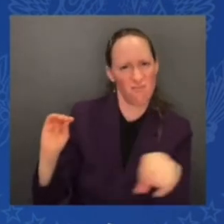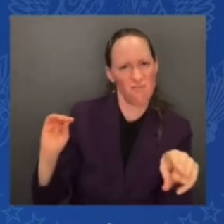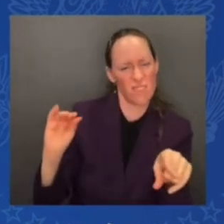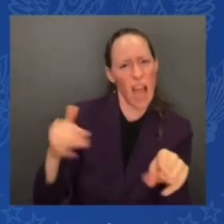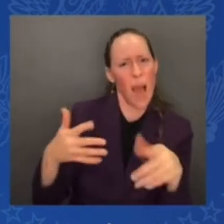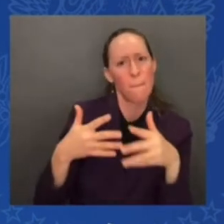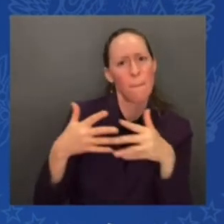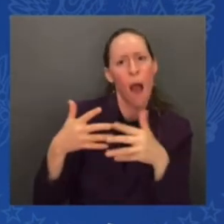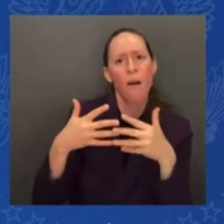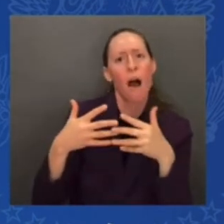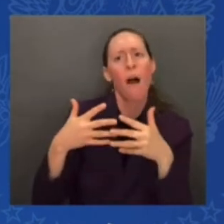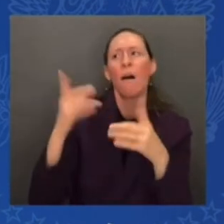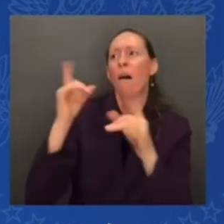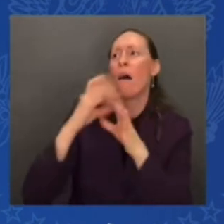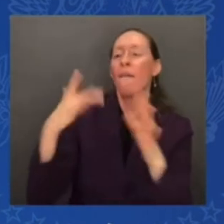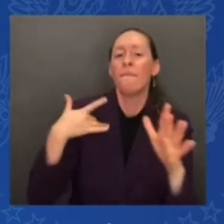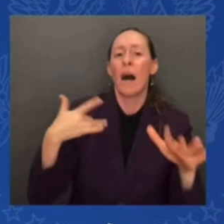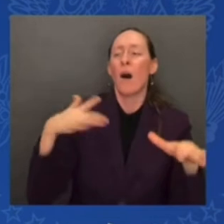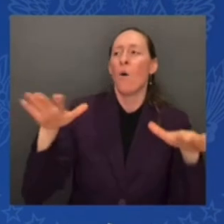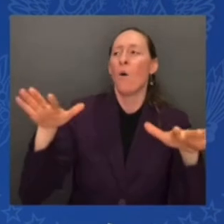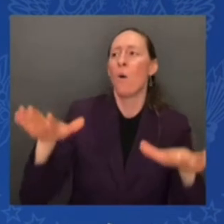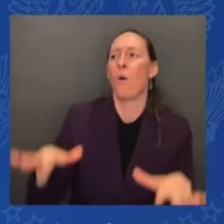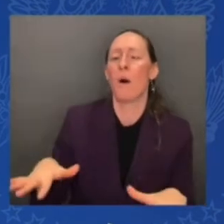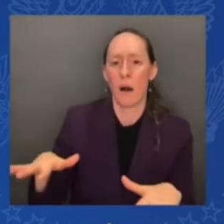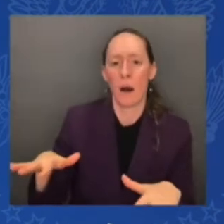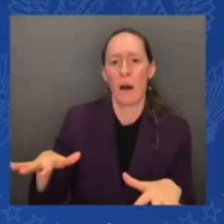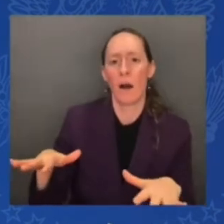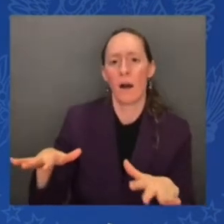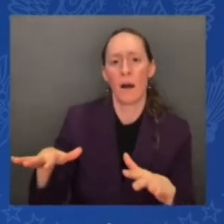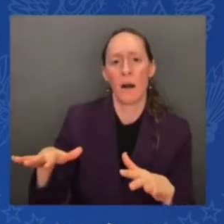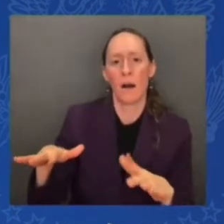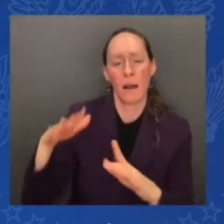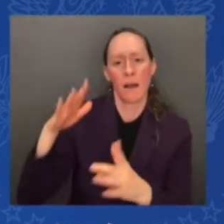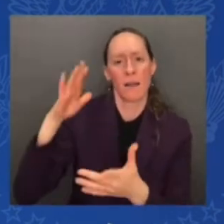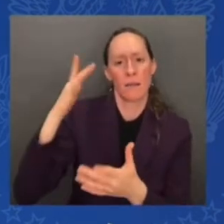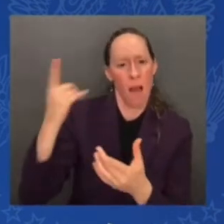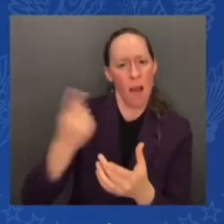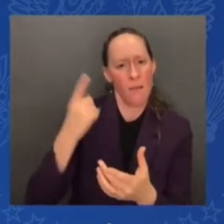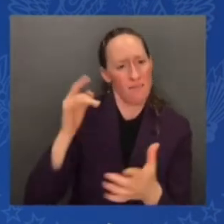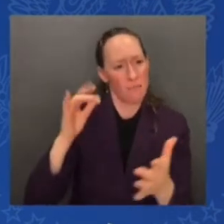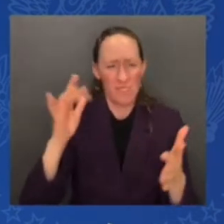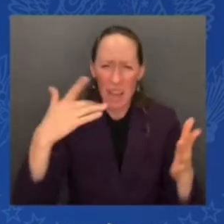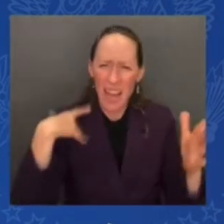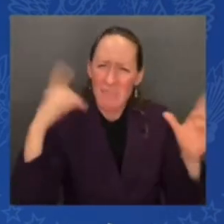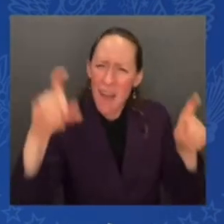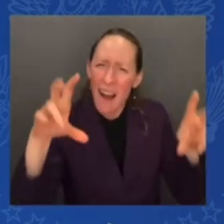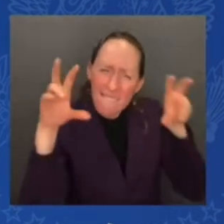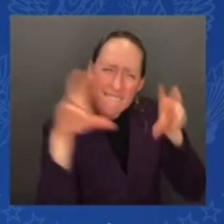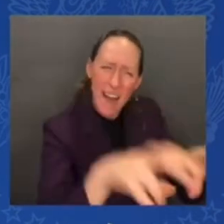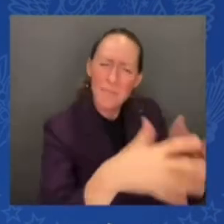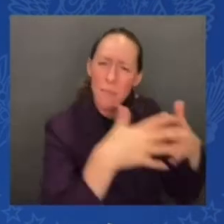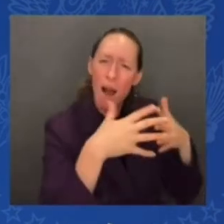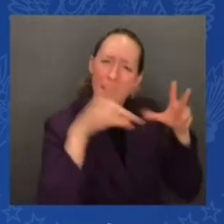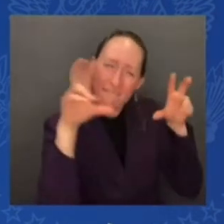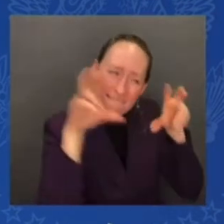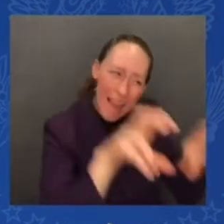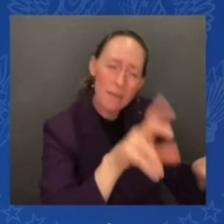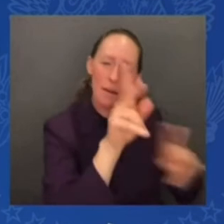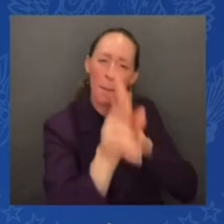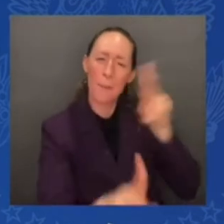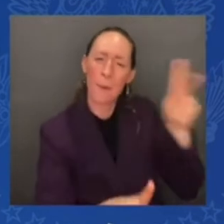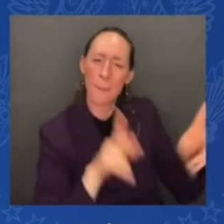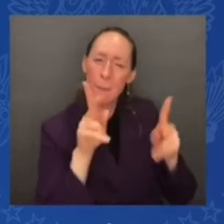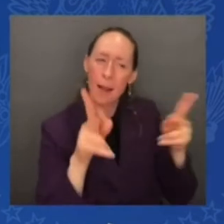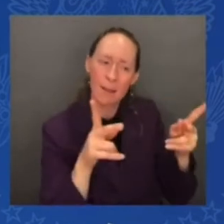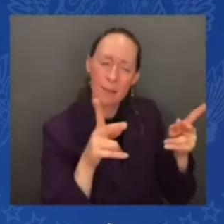investing in America, invest in Americans, Because when we invest in our people, when we